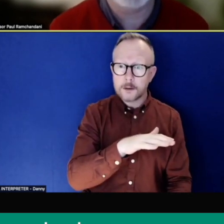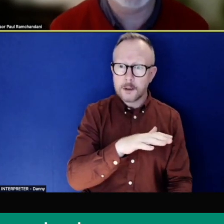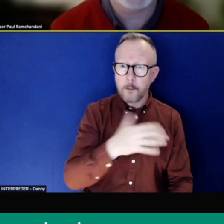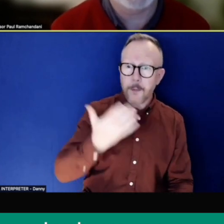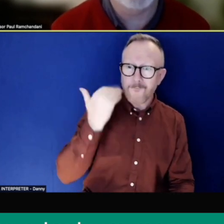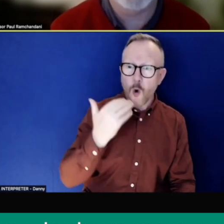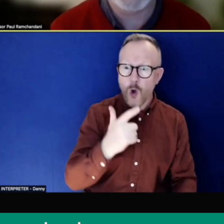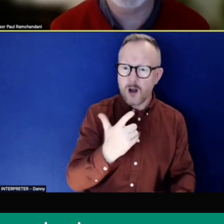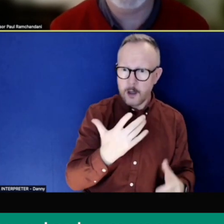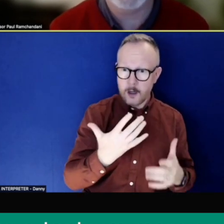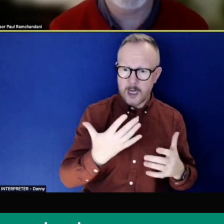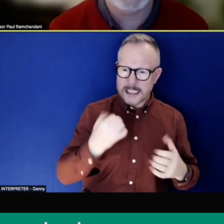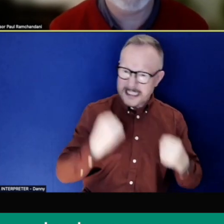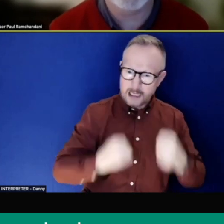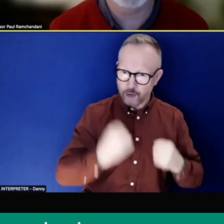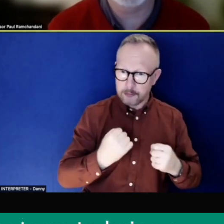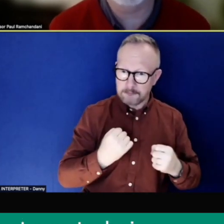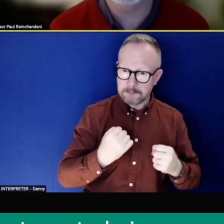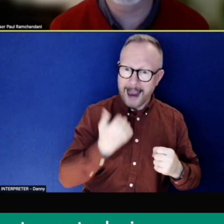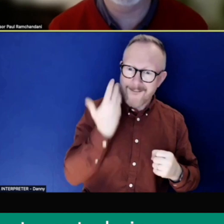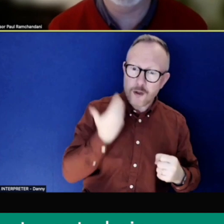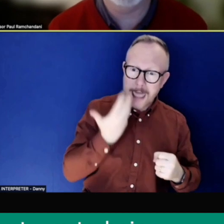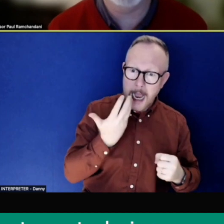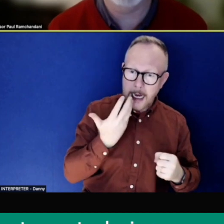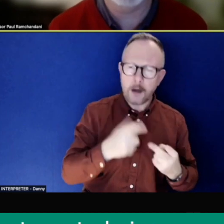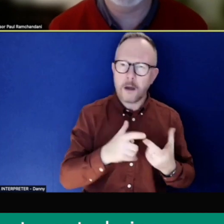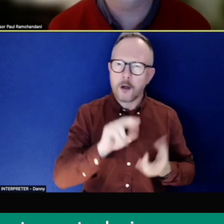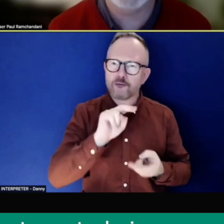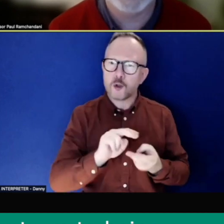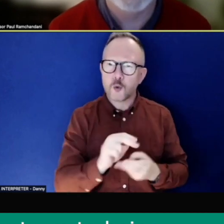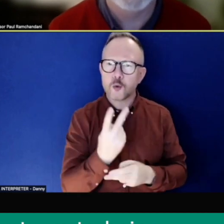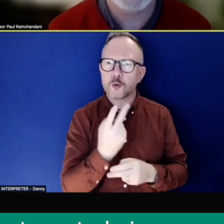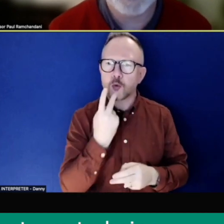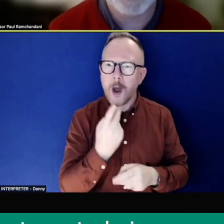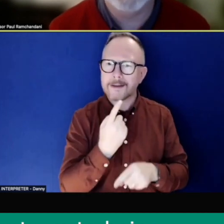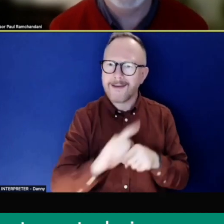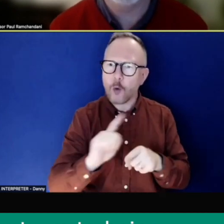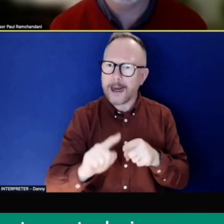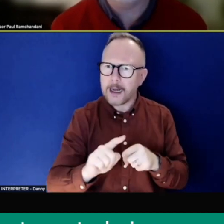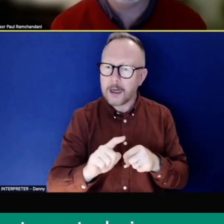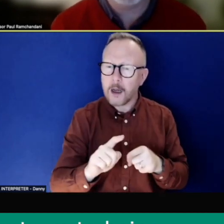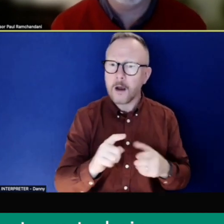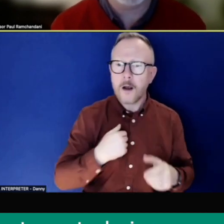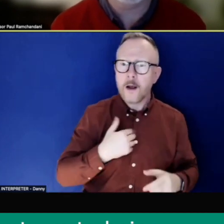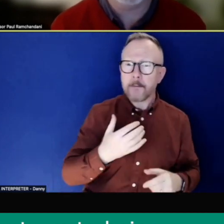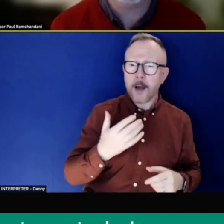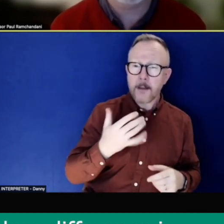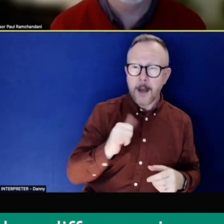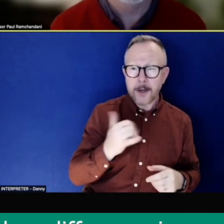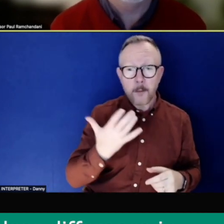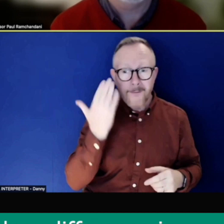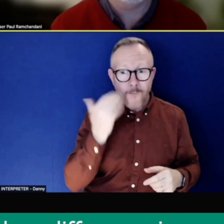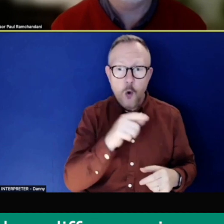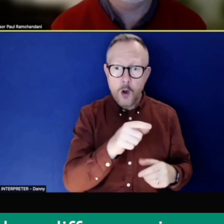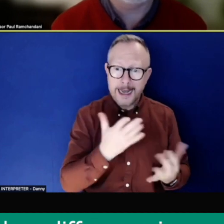to having a tantrum about 2 times a week, or the difference between it being a very severe tantrum to being a relatively mild one.